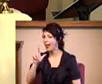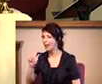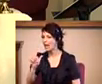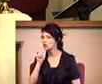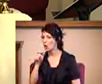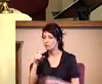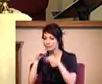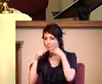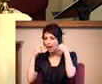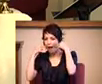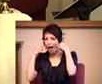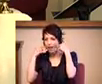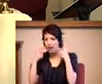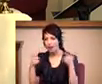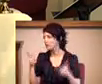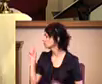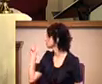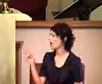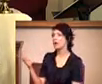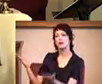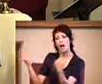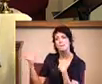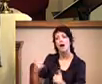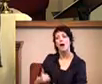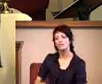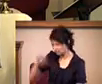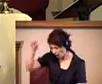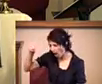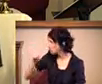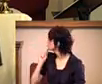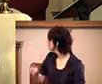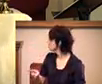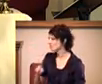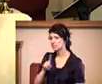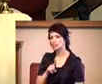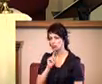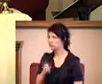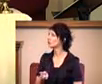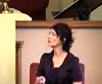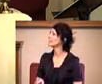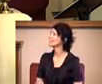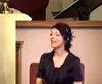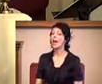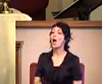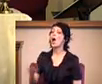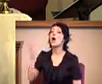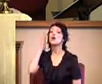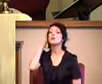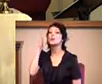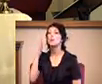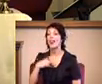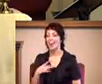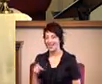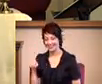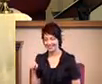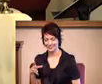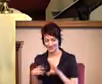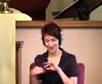lot? Really? We went out, you're going to love this. So we went